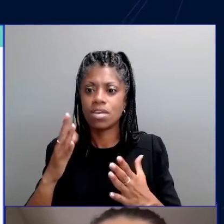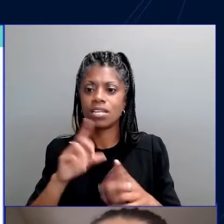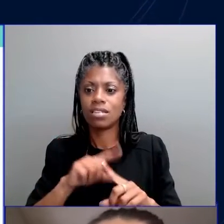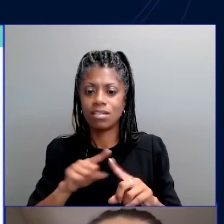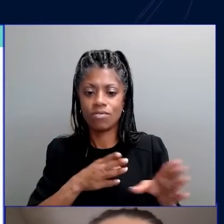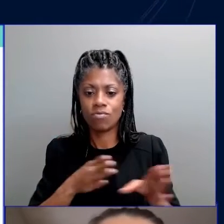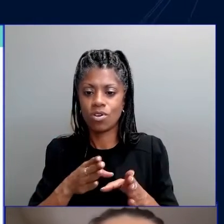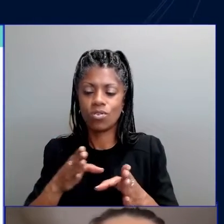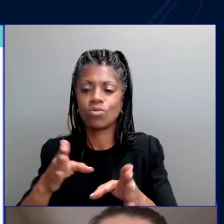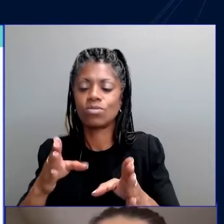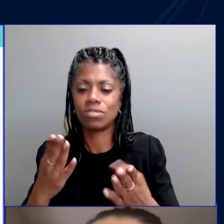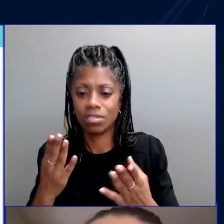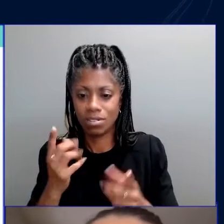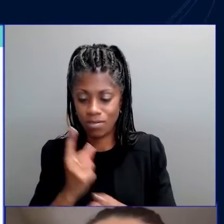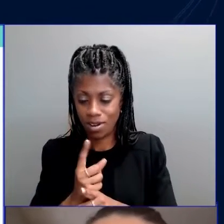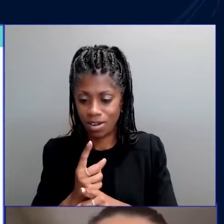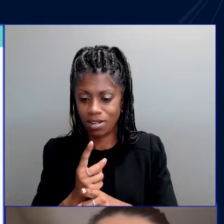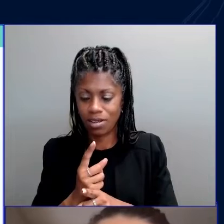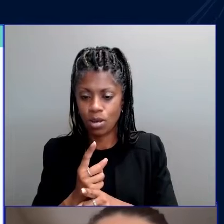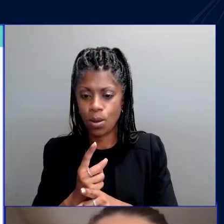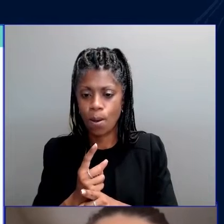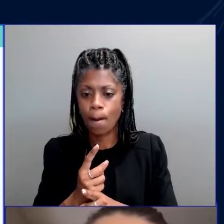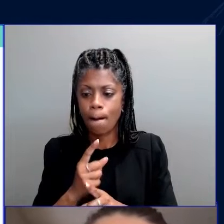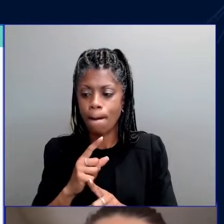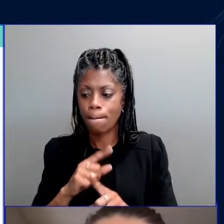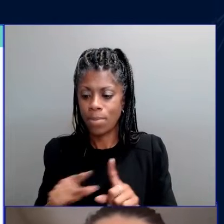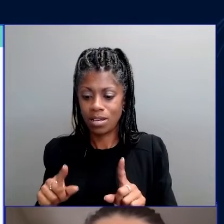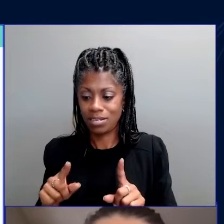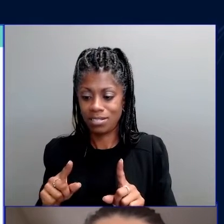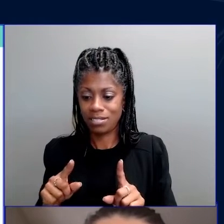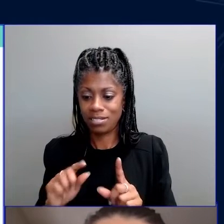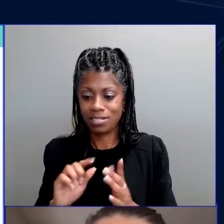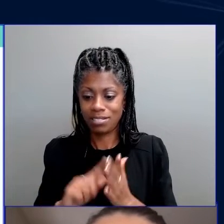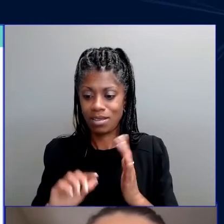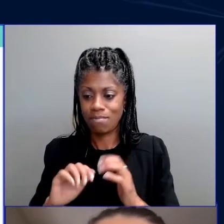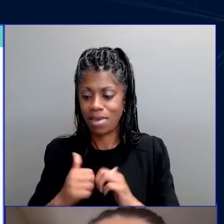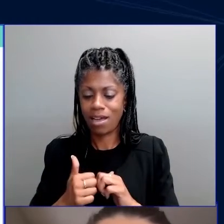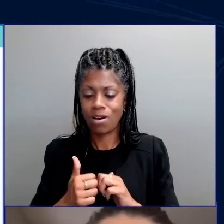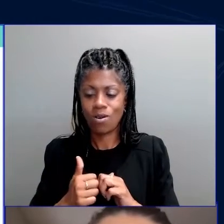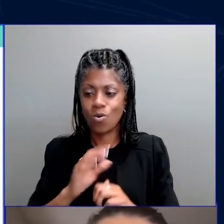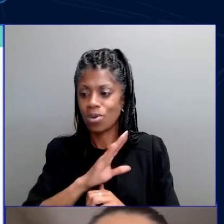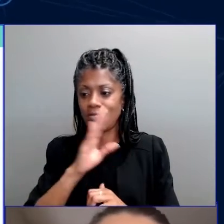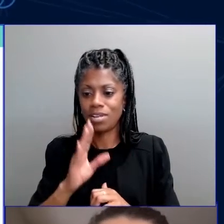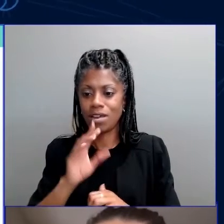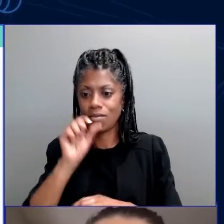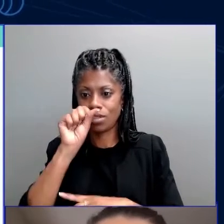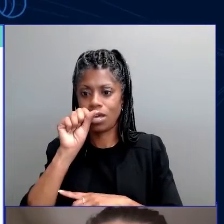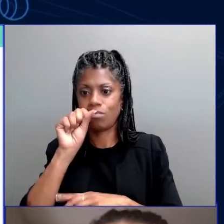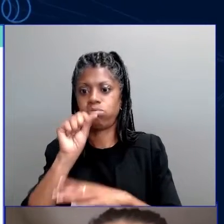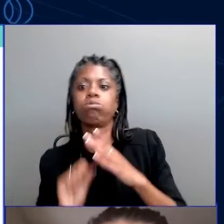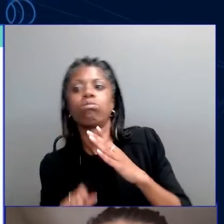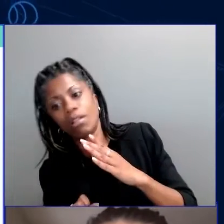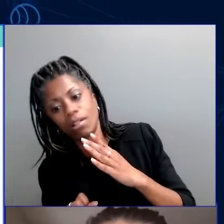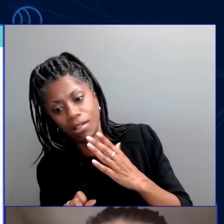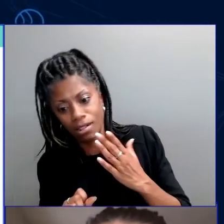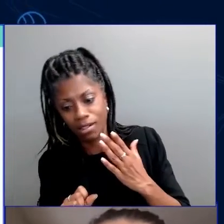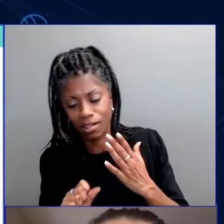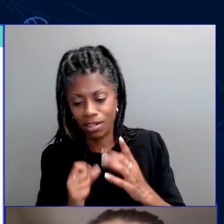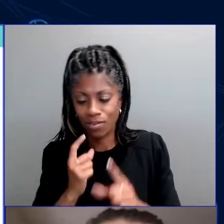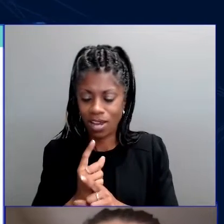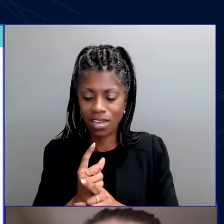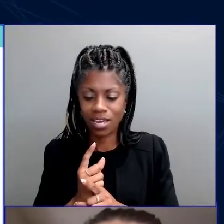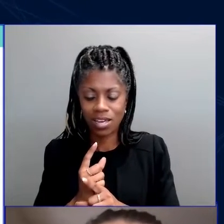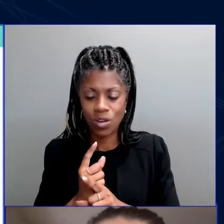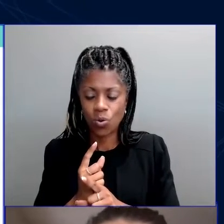barrier, somehow never letting the water fully engulf us. We cannot afford to hold on to our pride. When